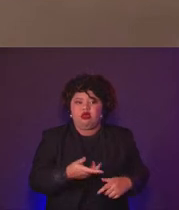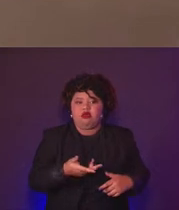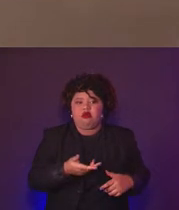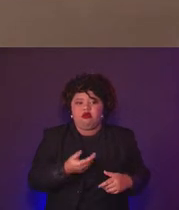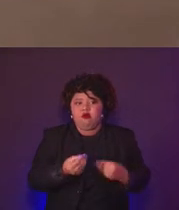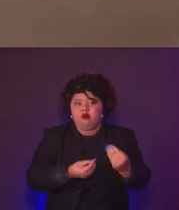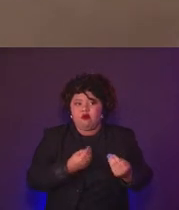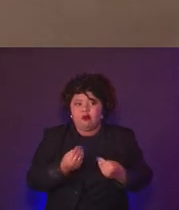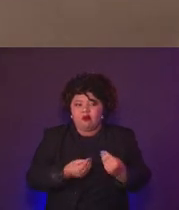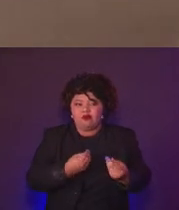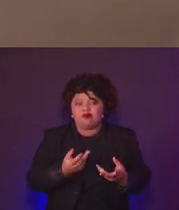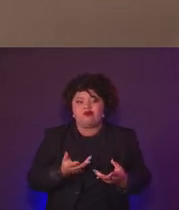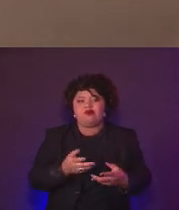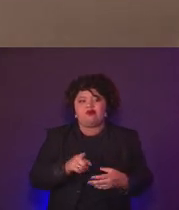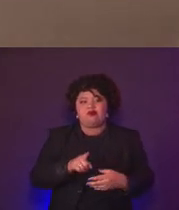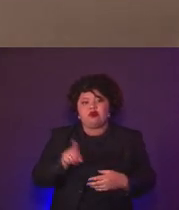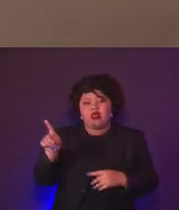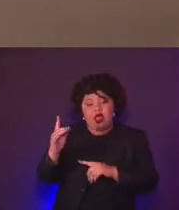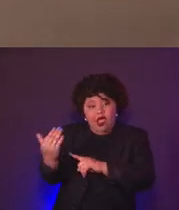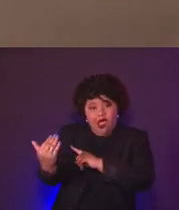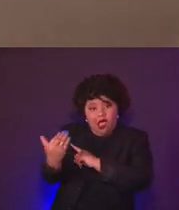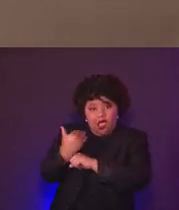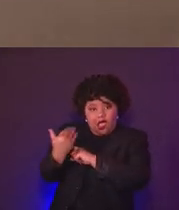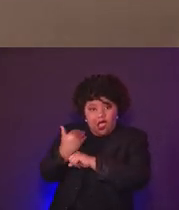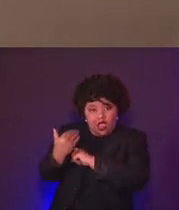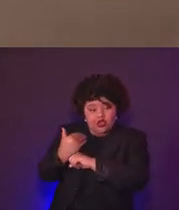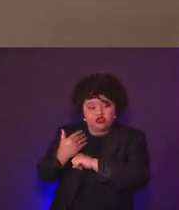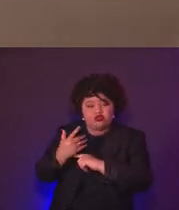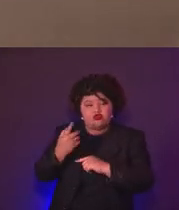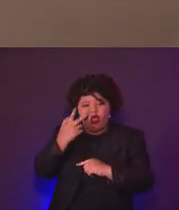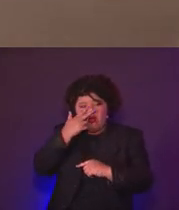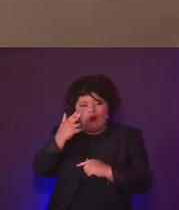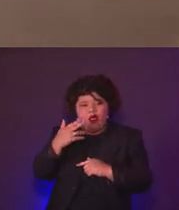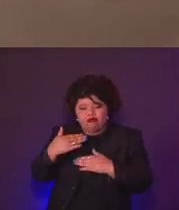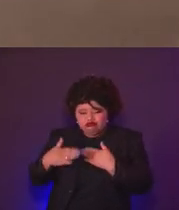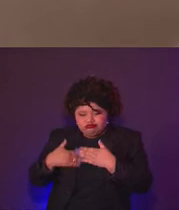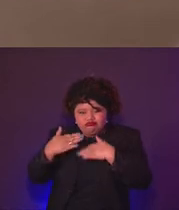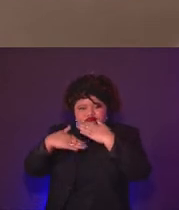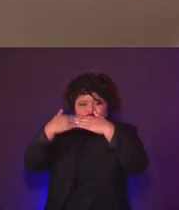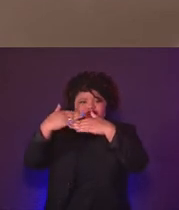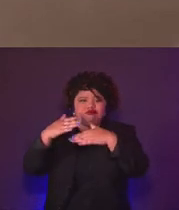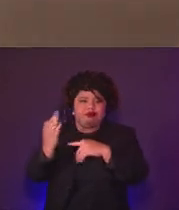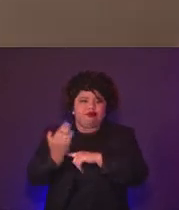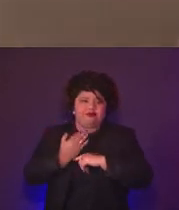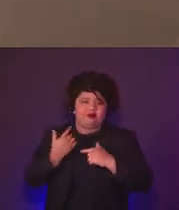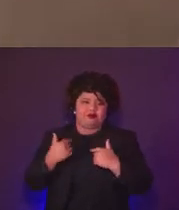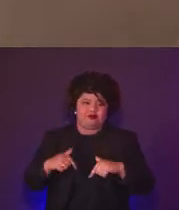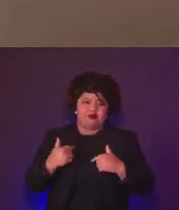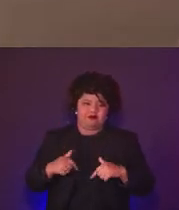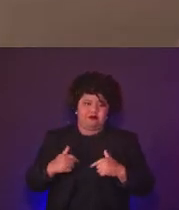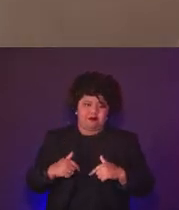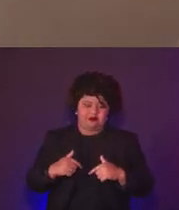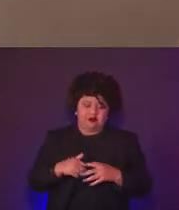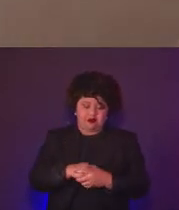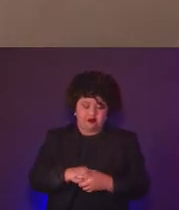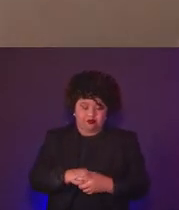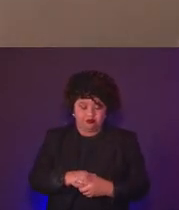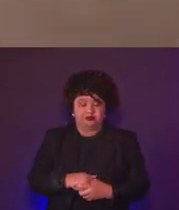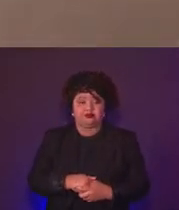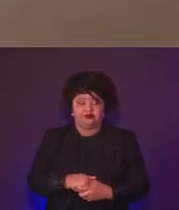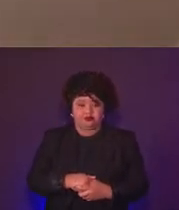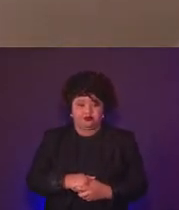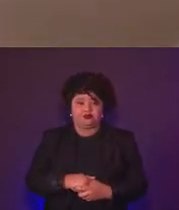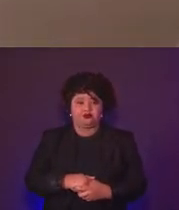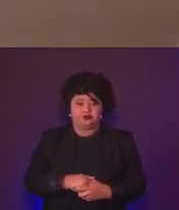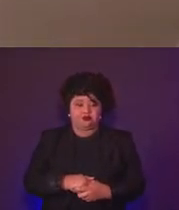an impact index for baseball and then for hockey. And so I got to work with him again, where he